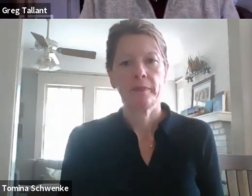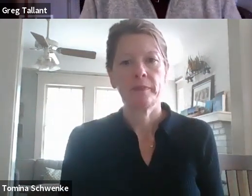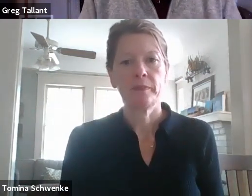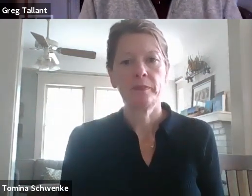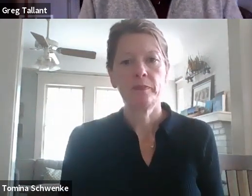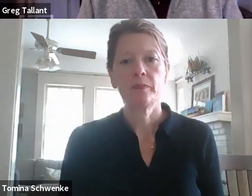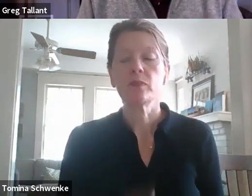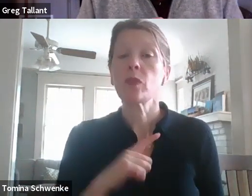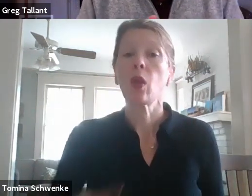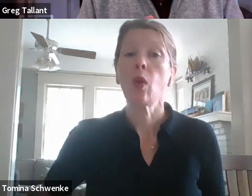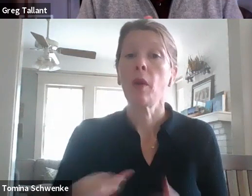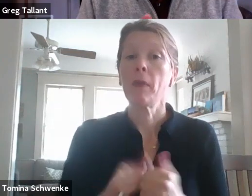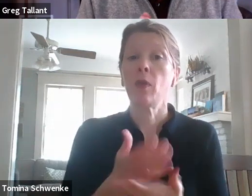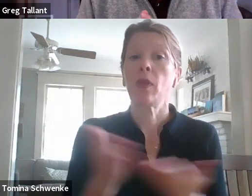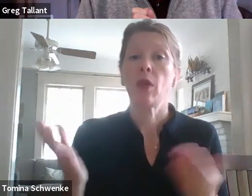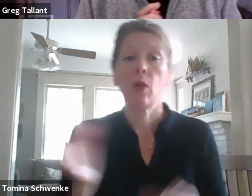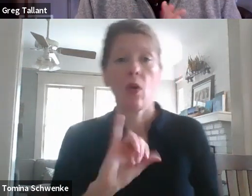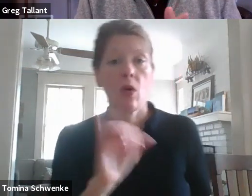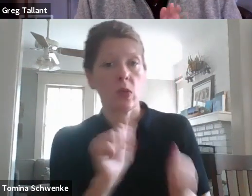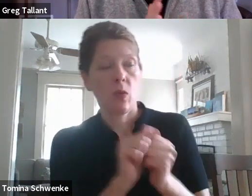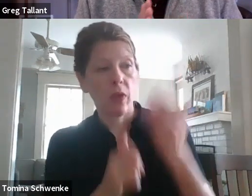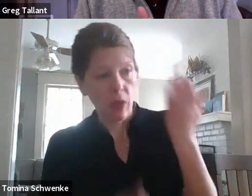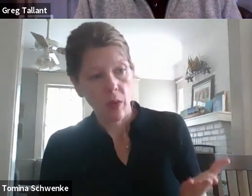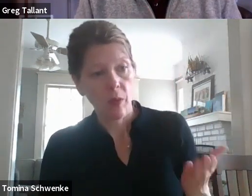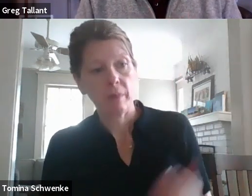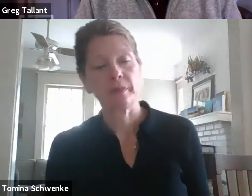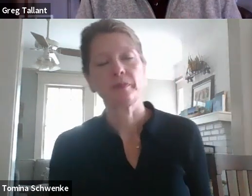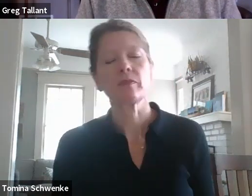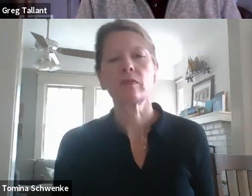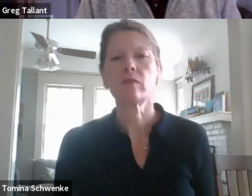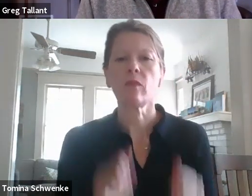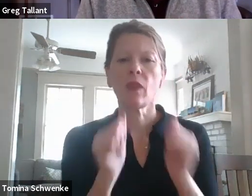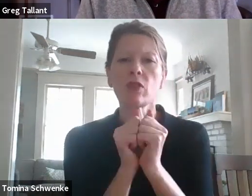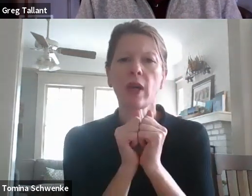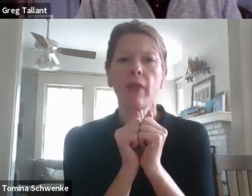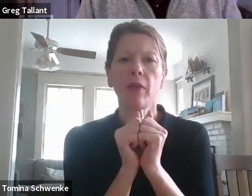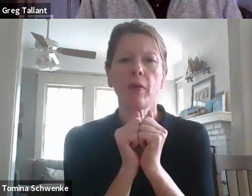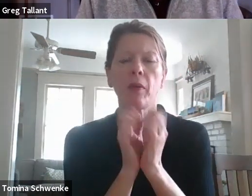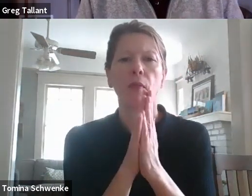The Lord be with you. And also with you. Let us pray.